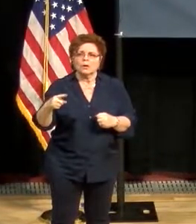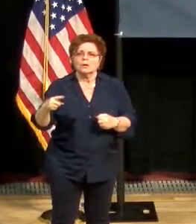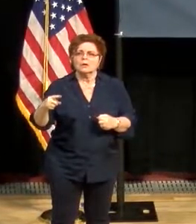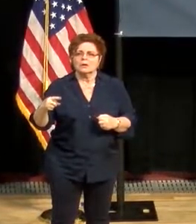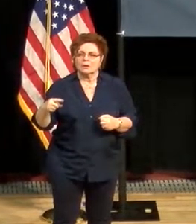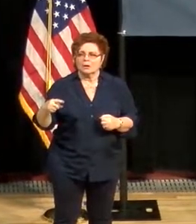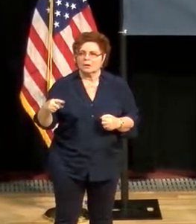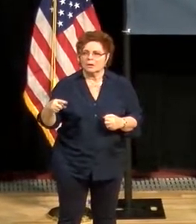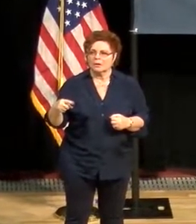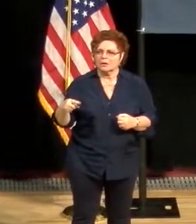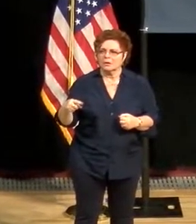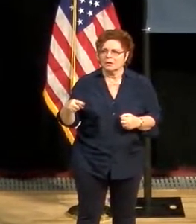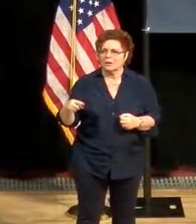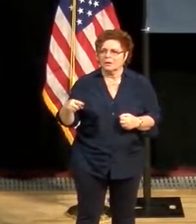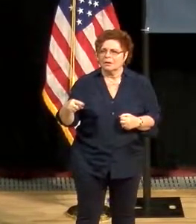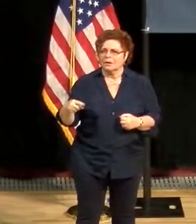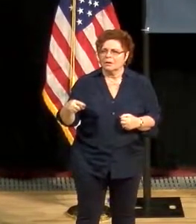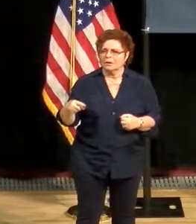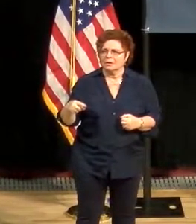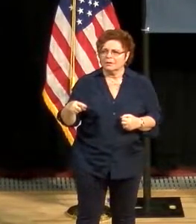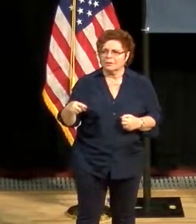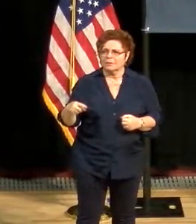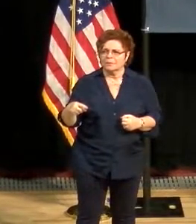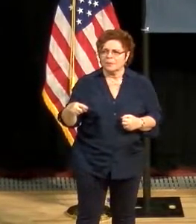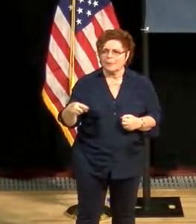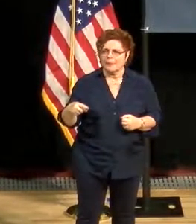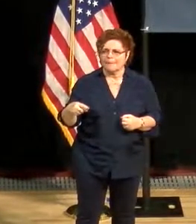be a little bit louder so I can hear you, but I want everybody to hear you.